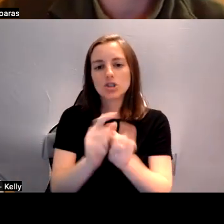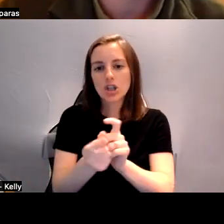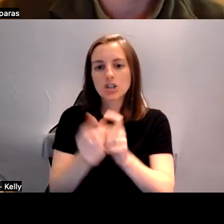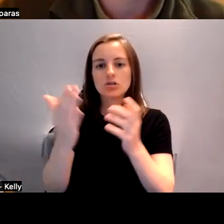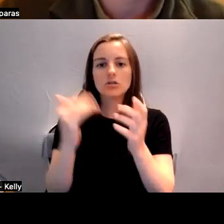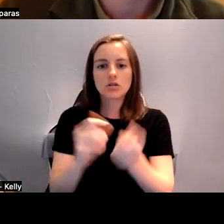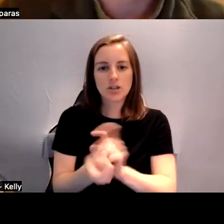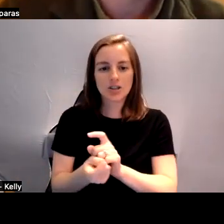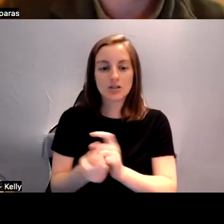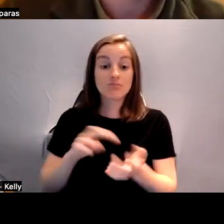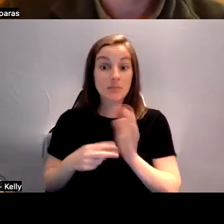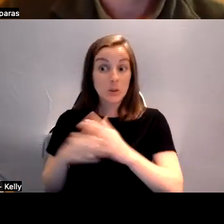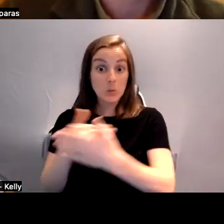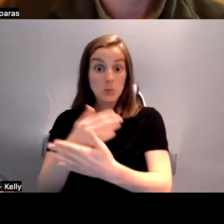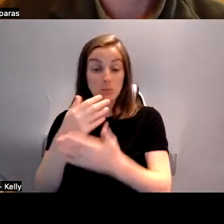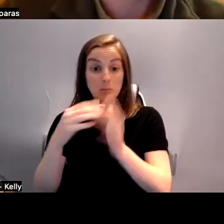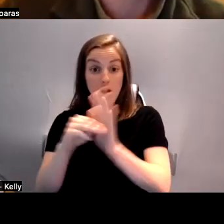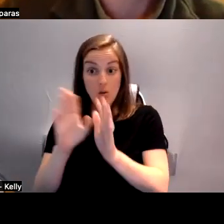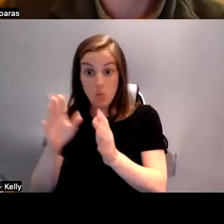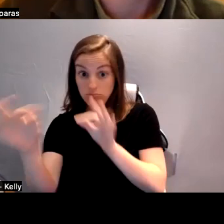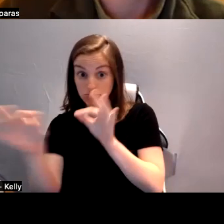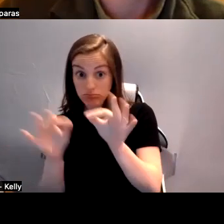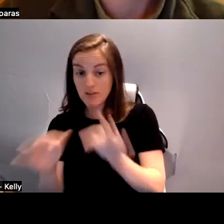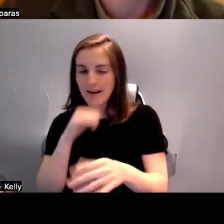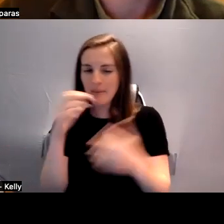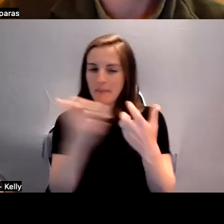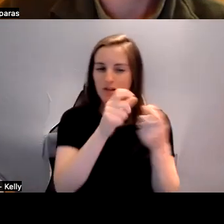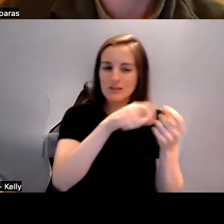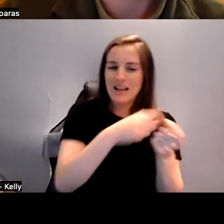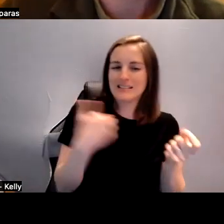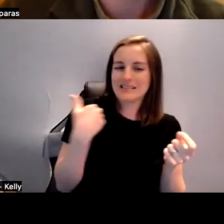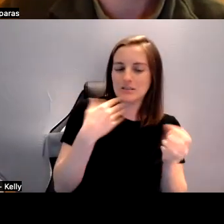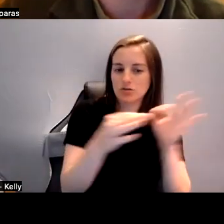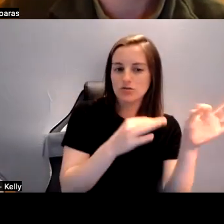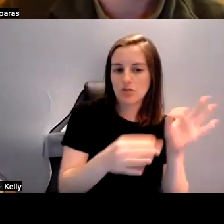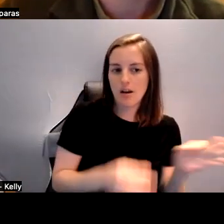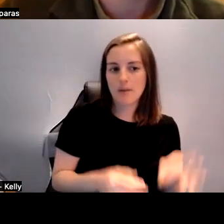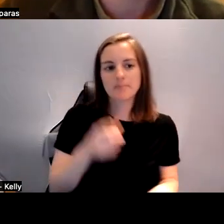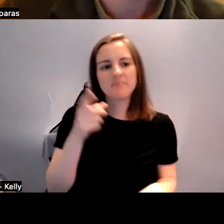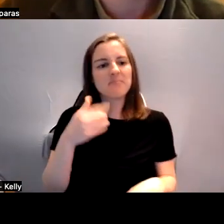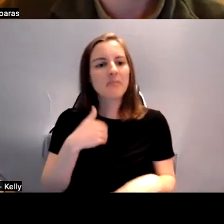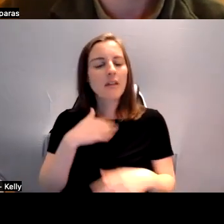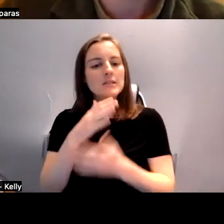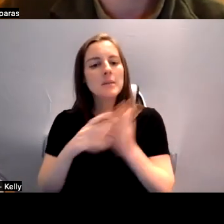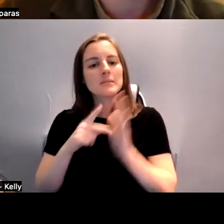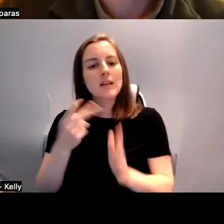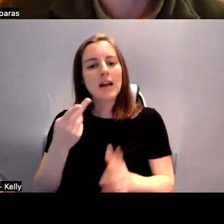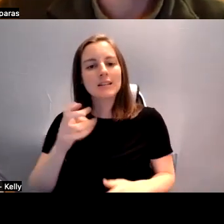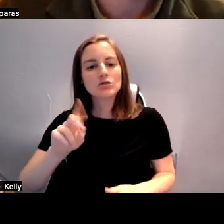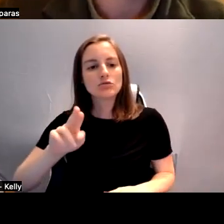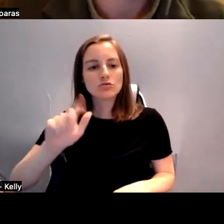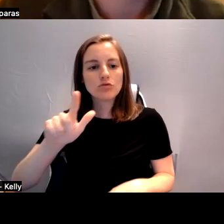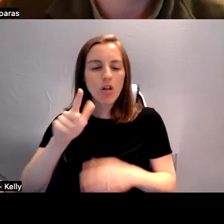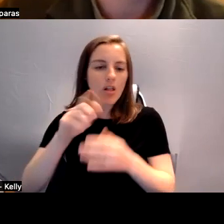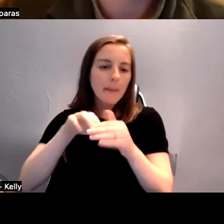the model that I just described here, because in this case, there was some dihedral input features and so on. But if we